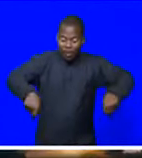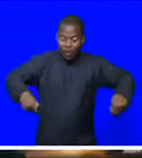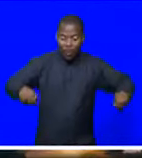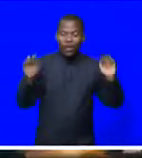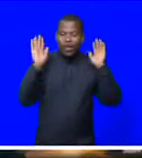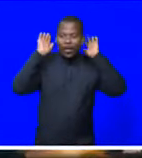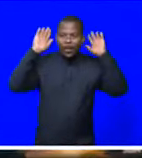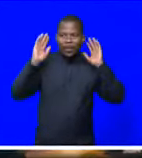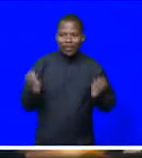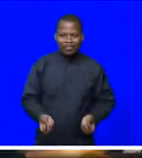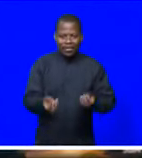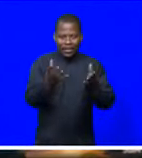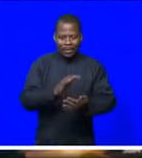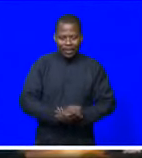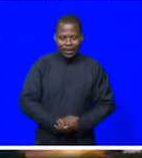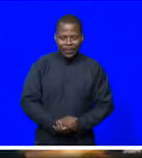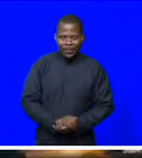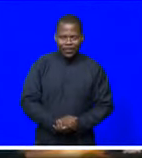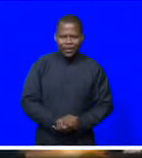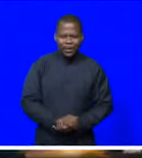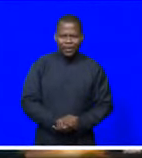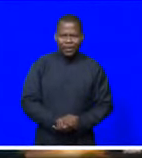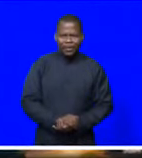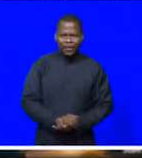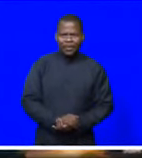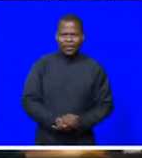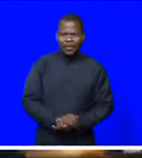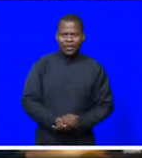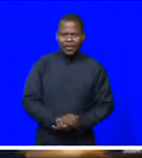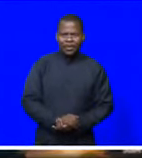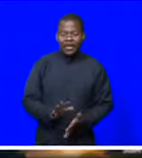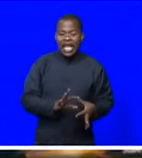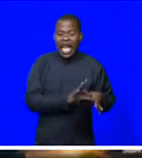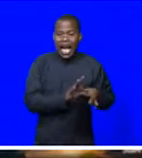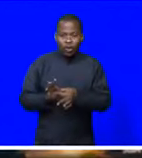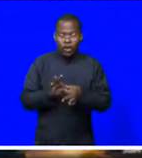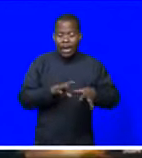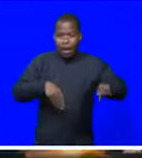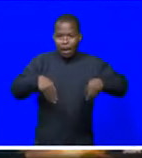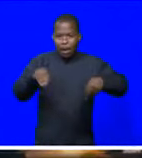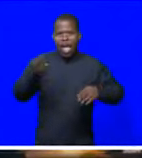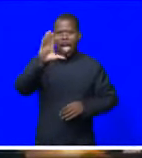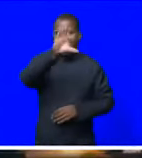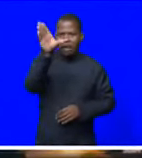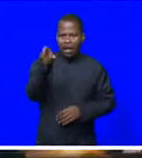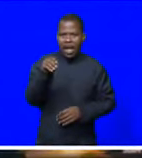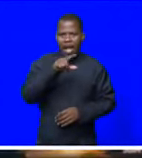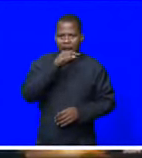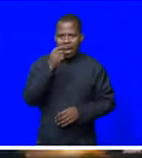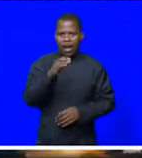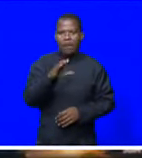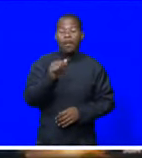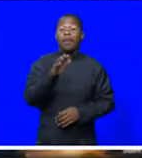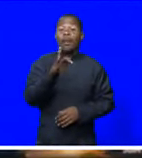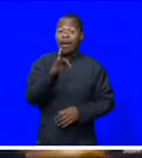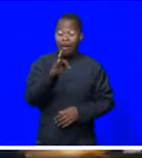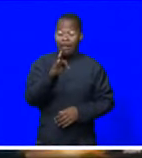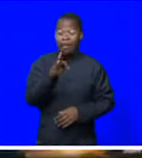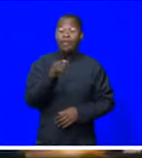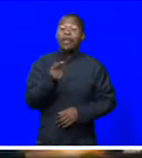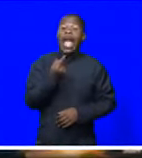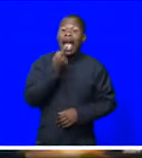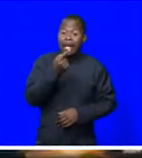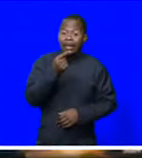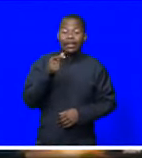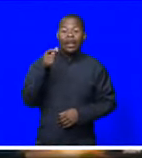Welcome back. You're still watching Eswatini TV, and for your sports news of tonight, the Confederation of African Football, CAF, has once again